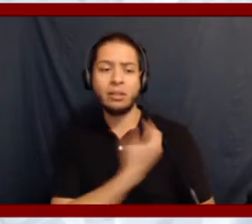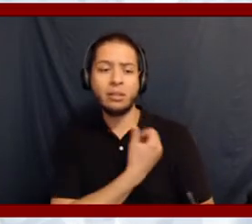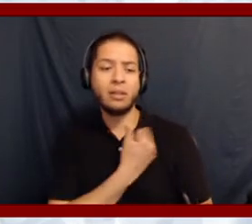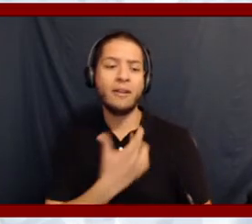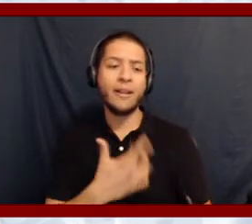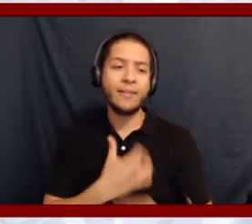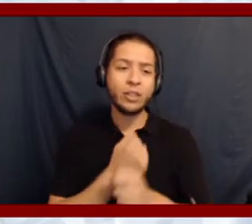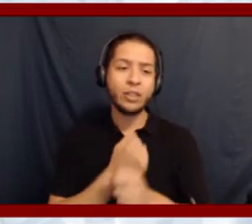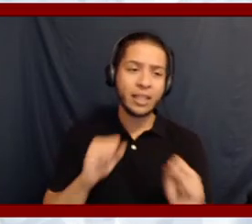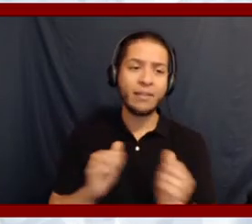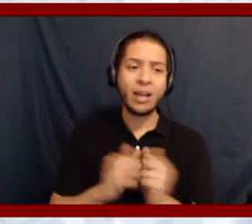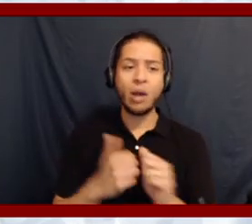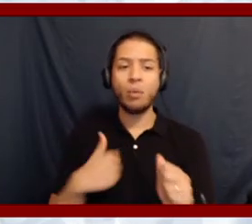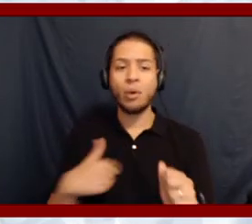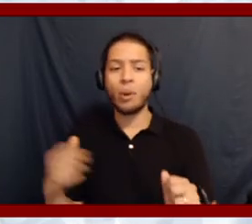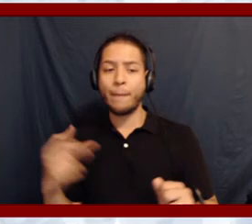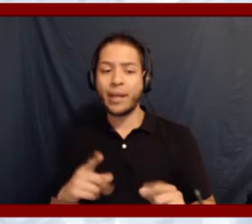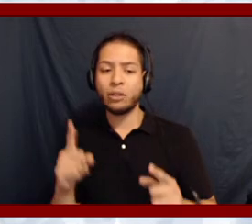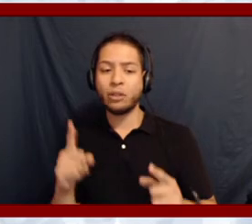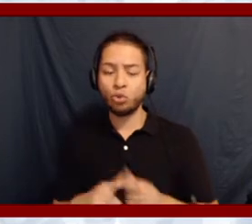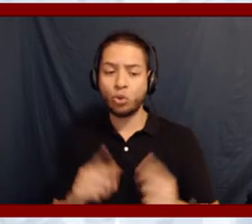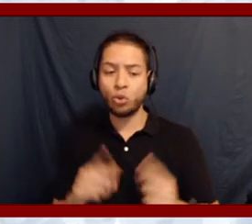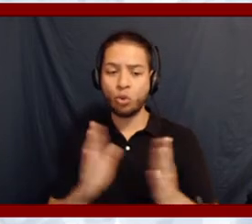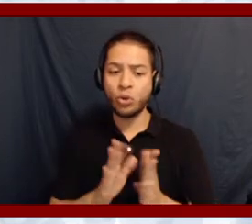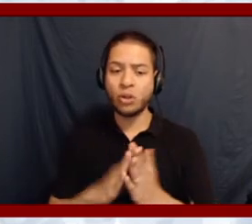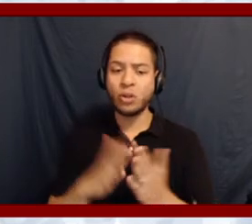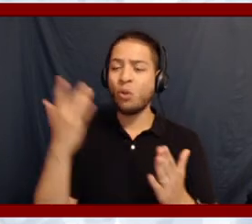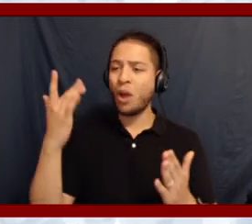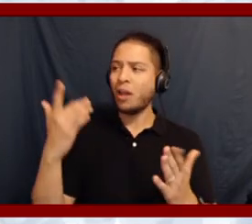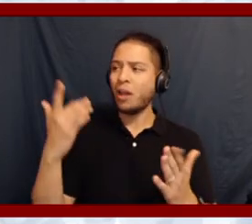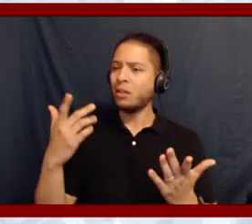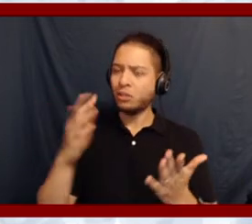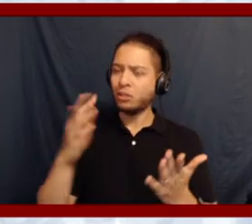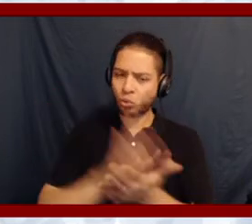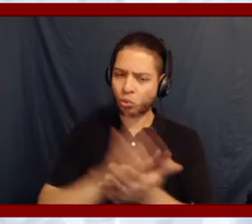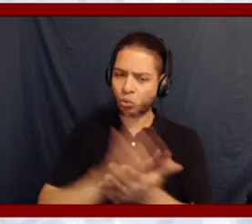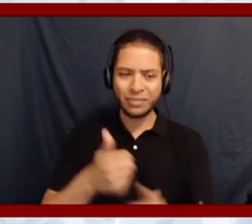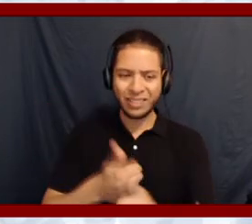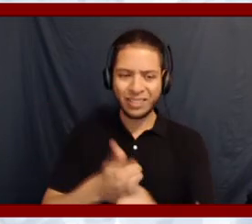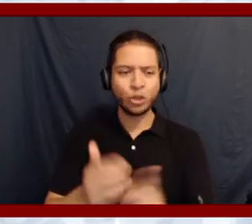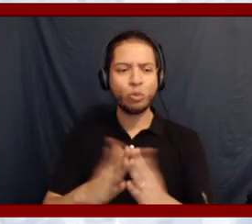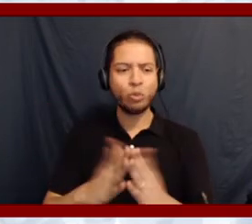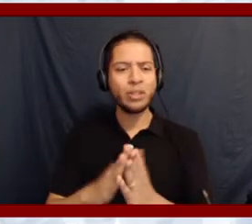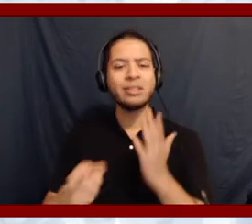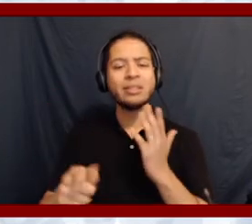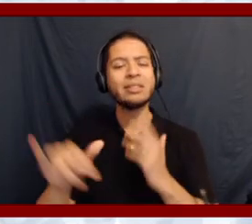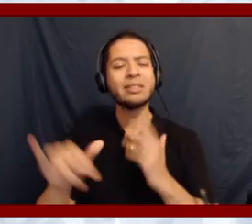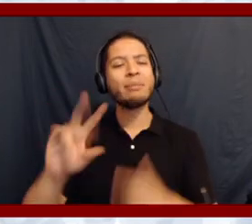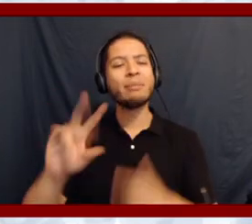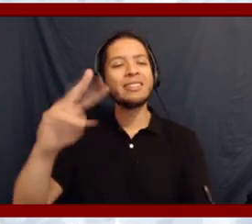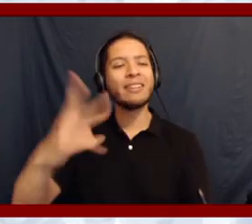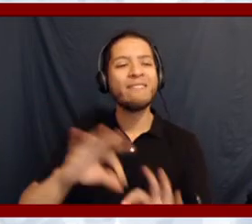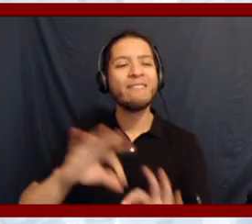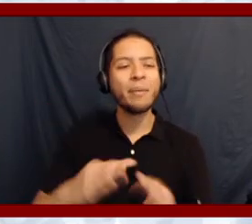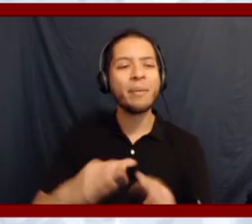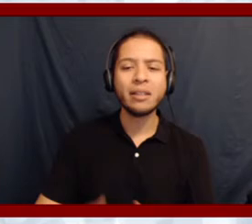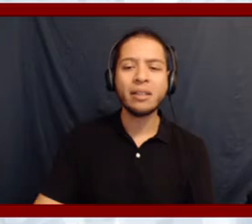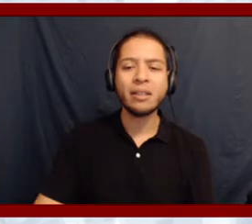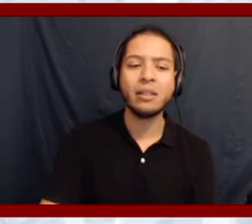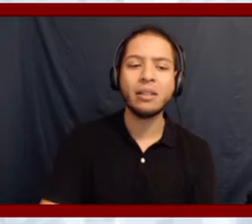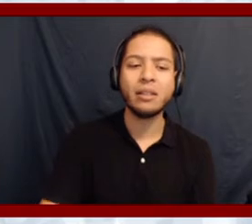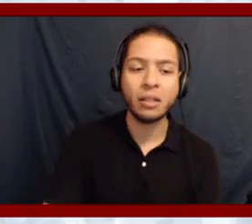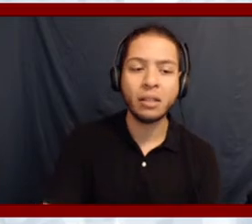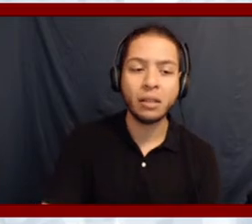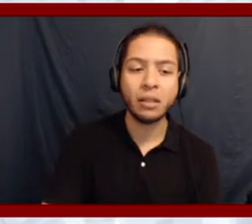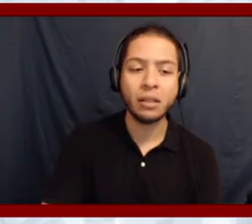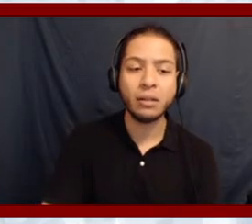the school community, because schools are communities. HBCUs are community. They're like second families. So having them participate in